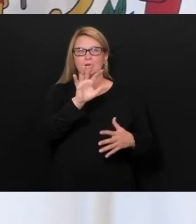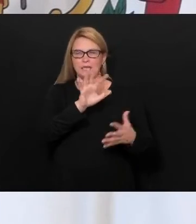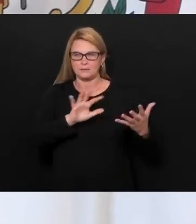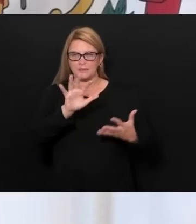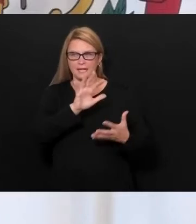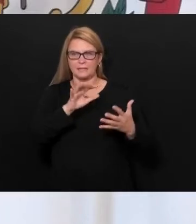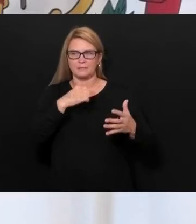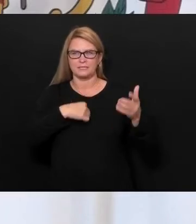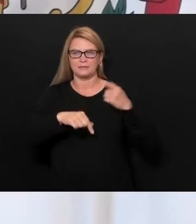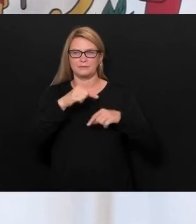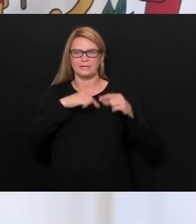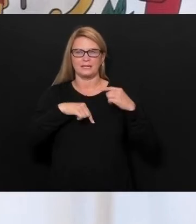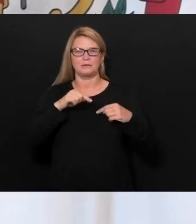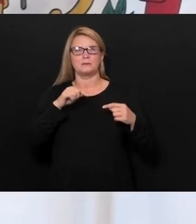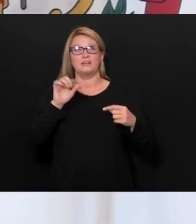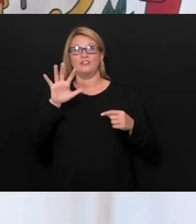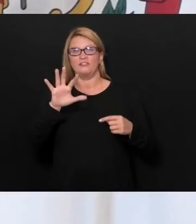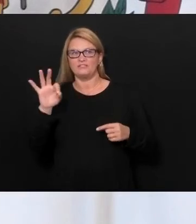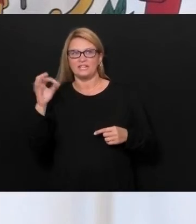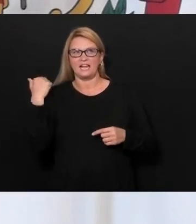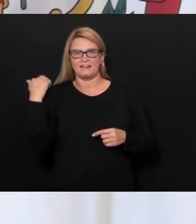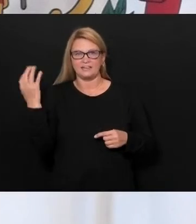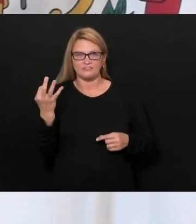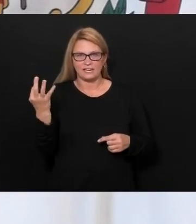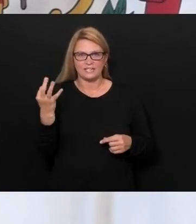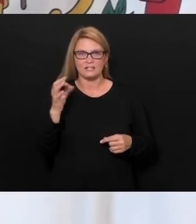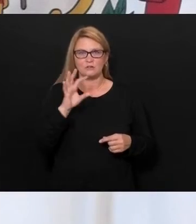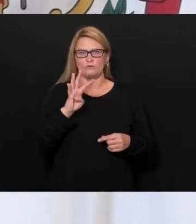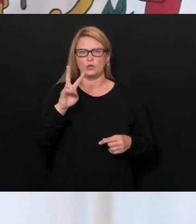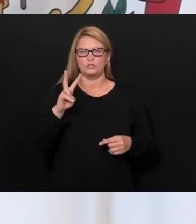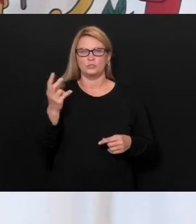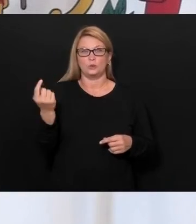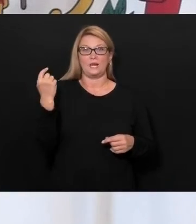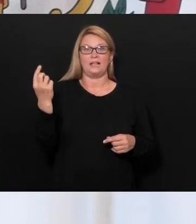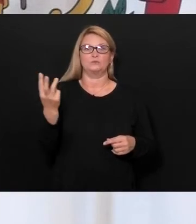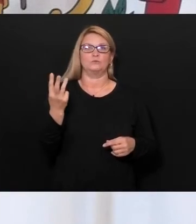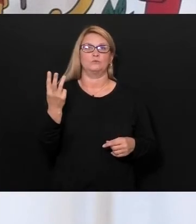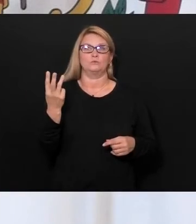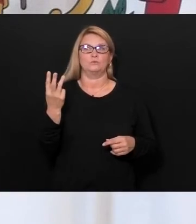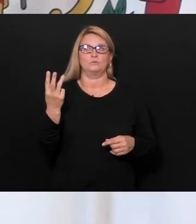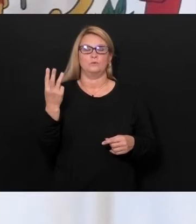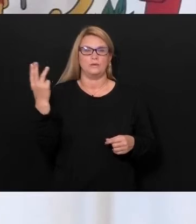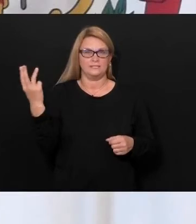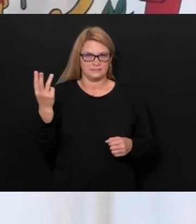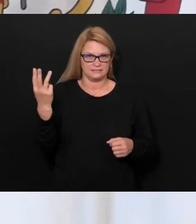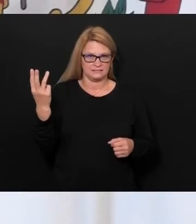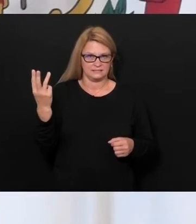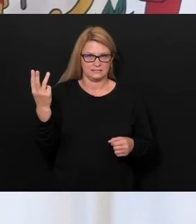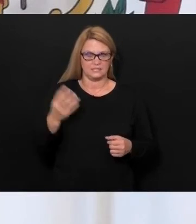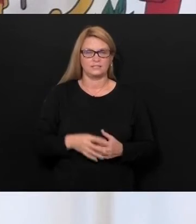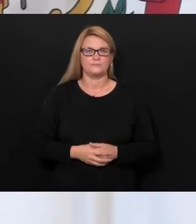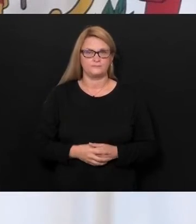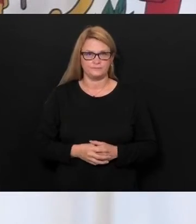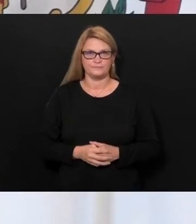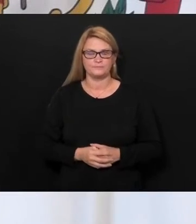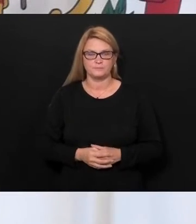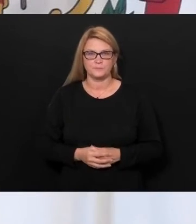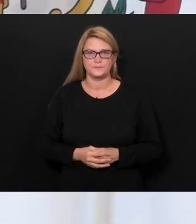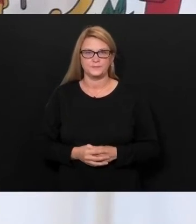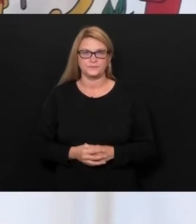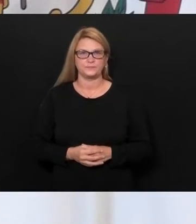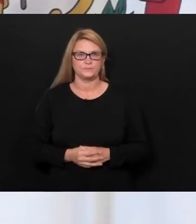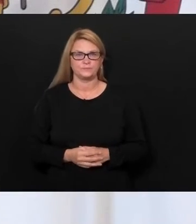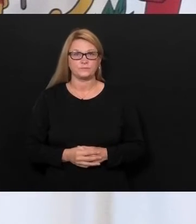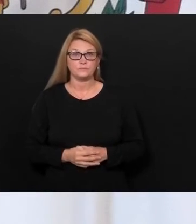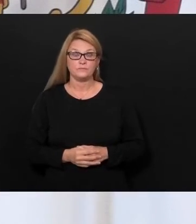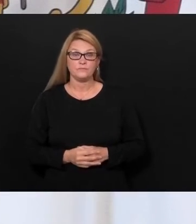let me back up, 59 on Friday and 42 I think on Wednesday before.